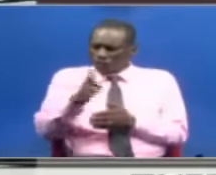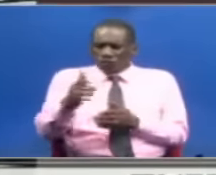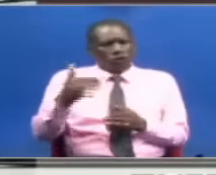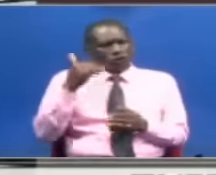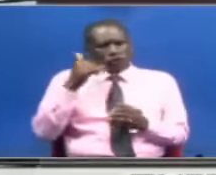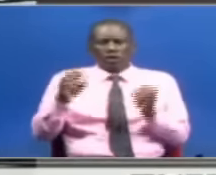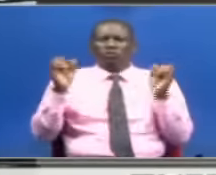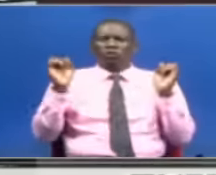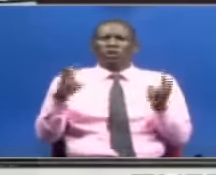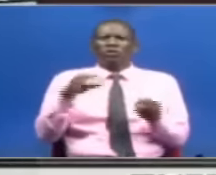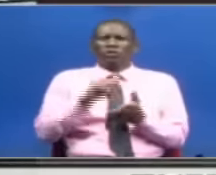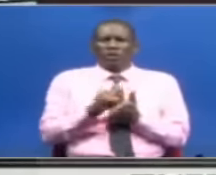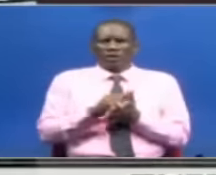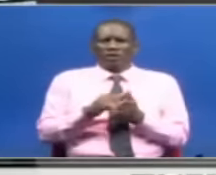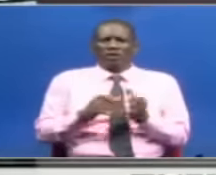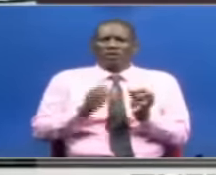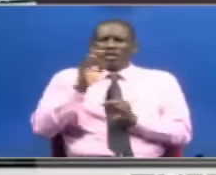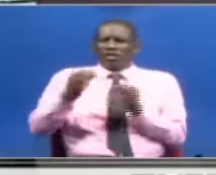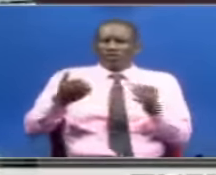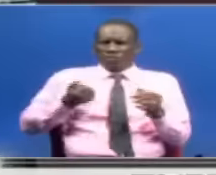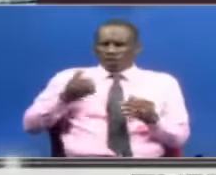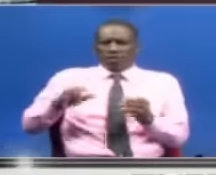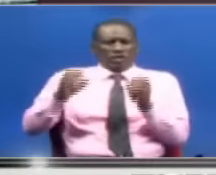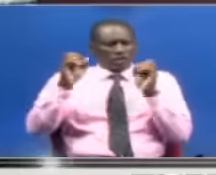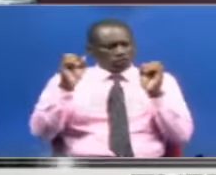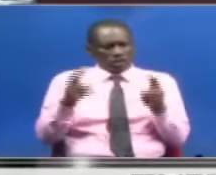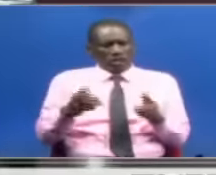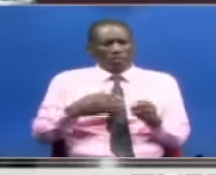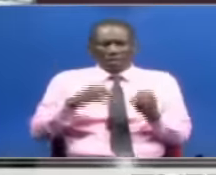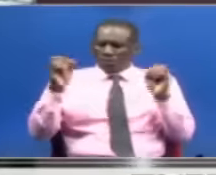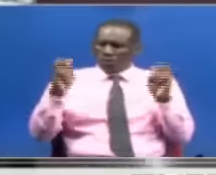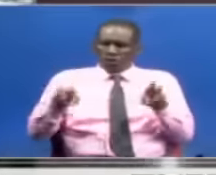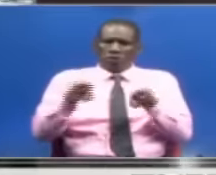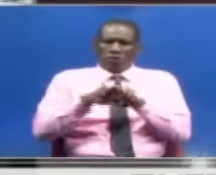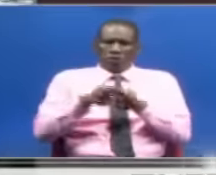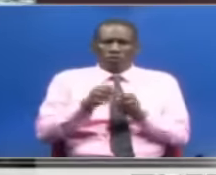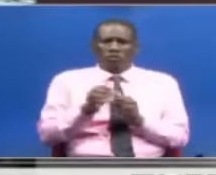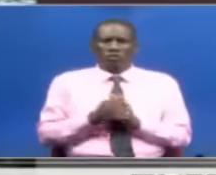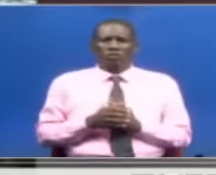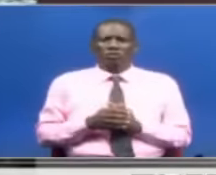that, because as long as she's all right, then I am okay.